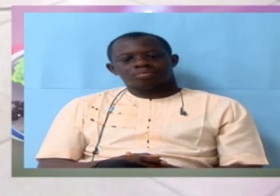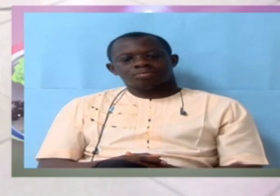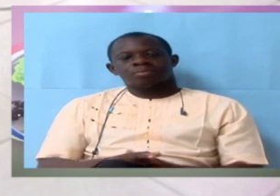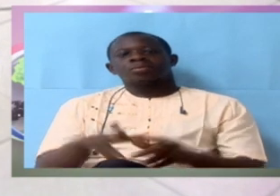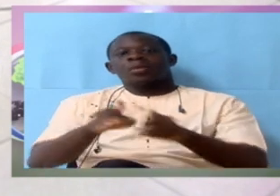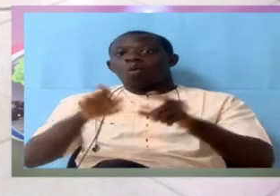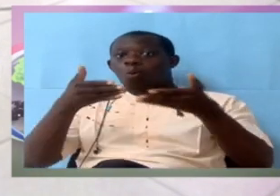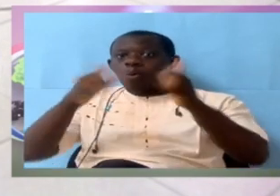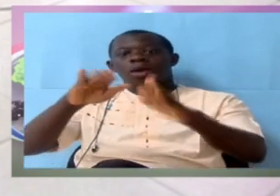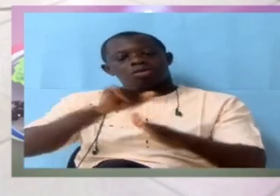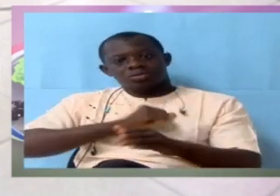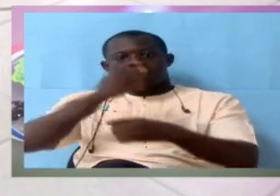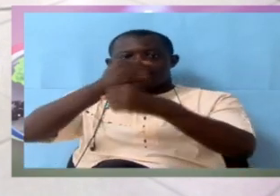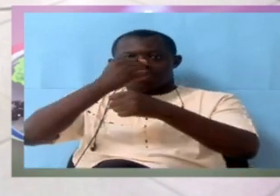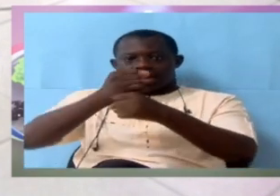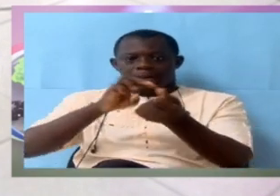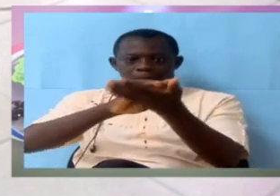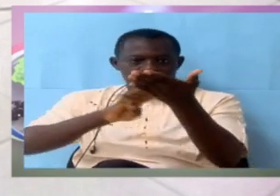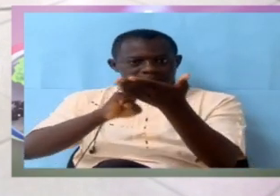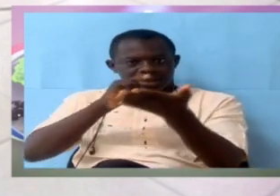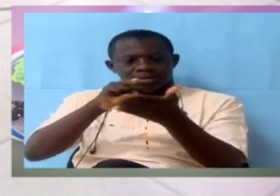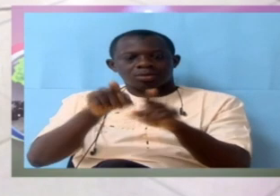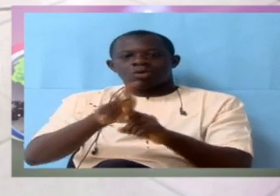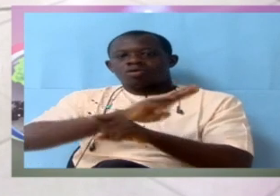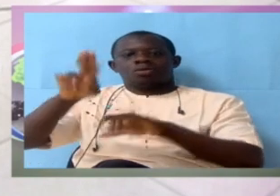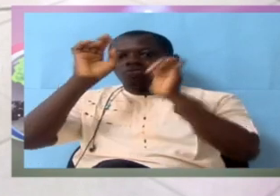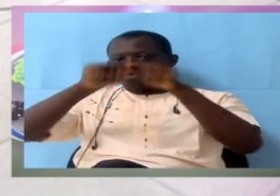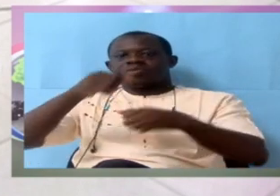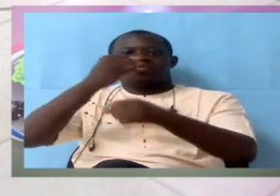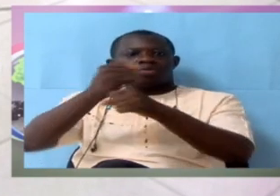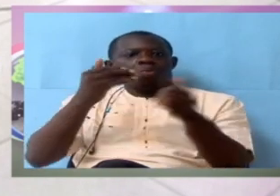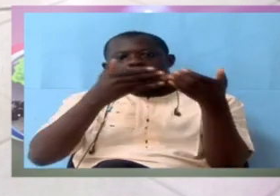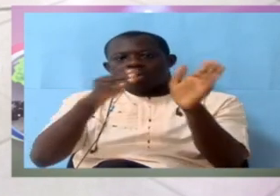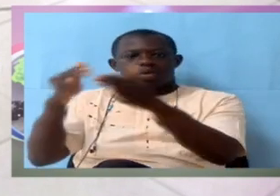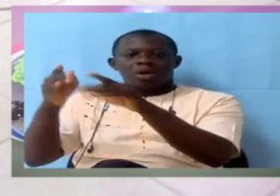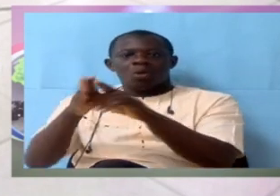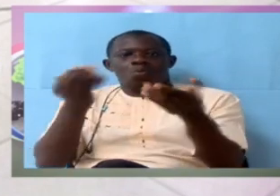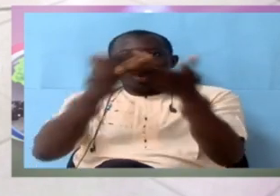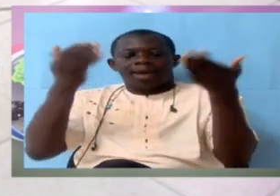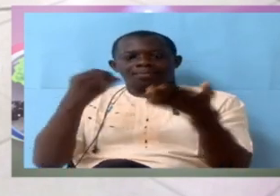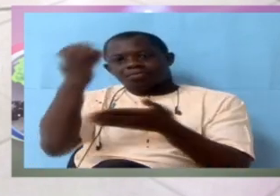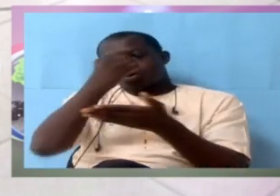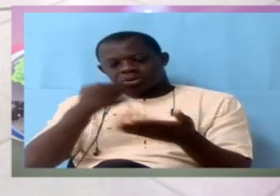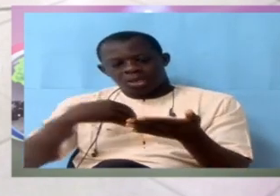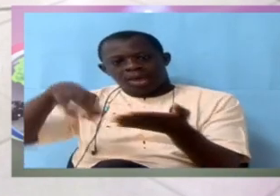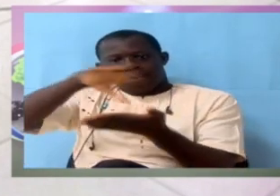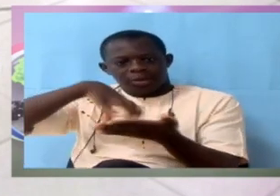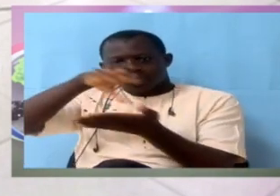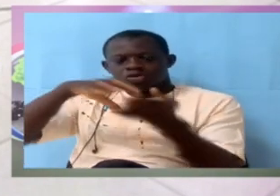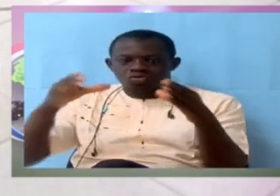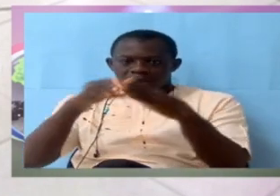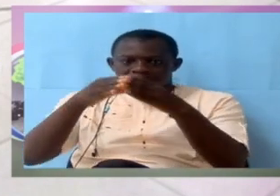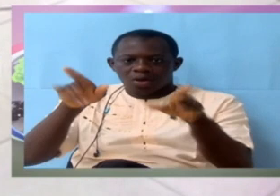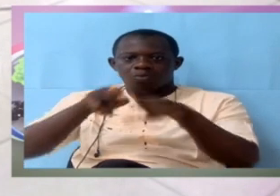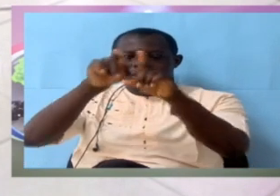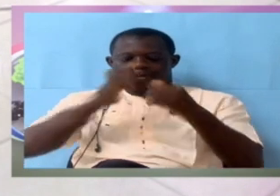The way they prepare it, I was unable to prepare it that way because they mix it with milk. But as for me, I only use hot water,